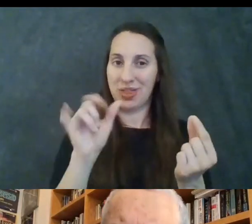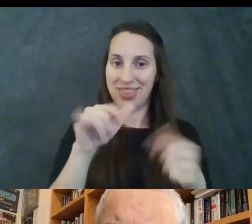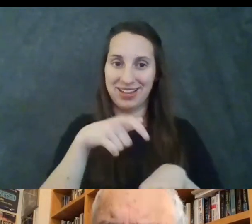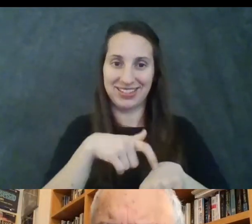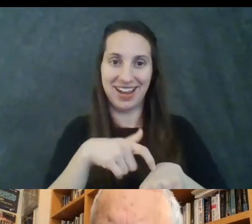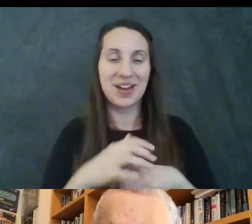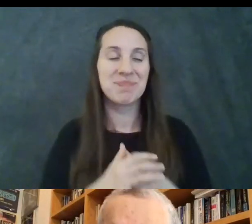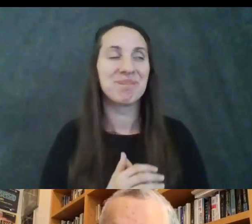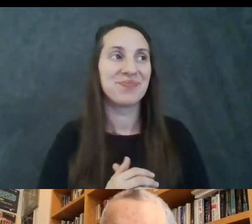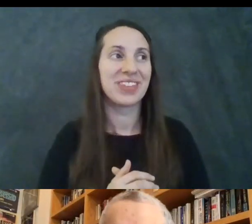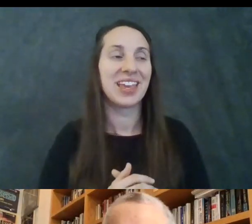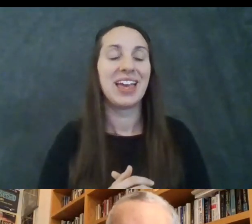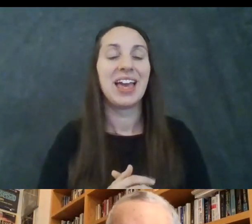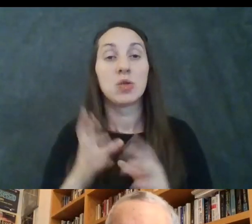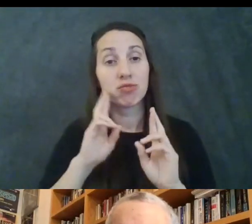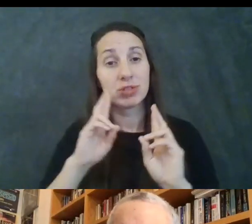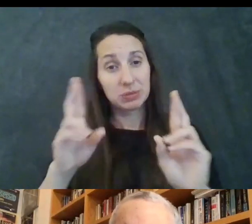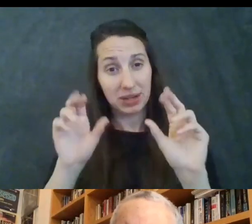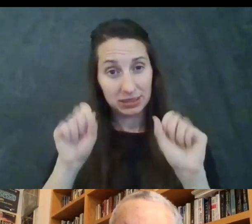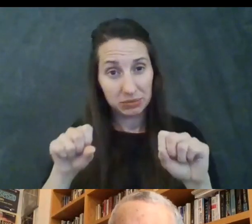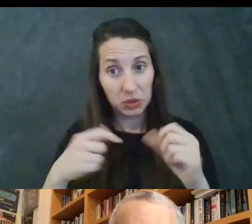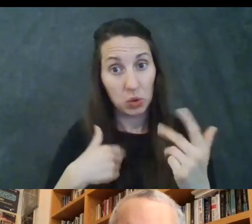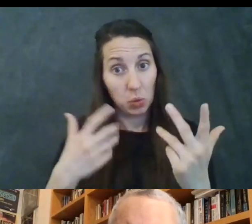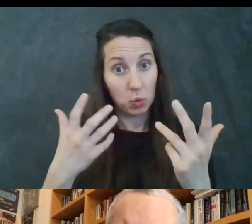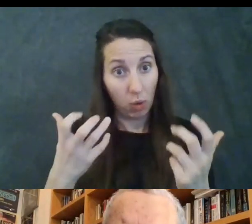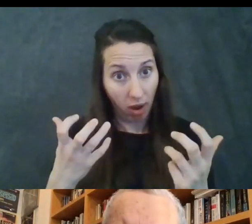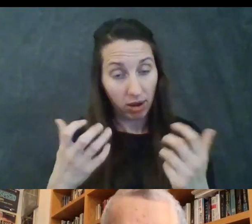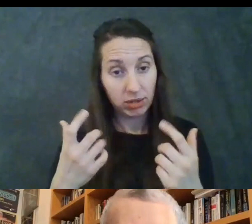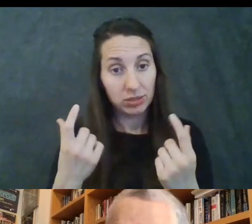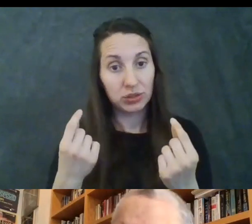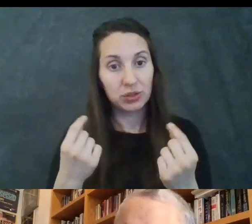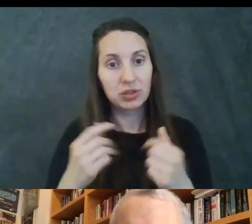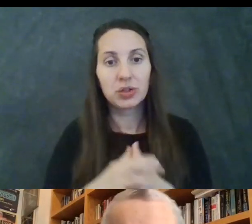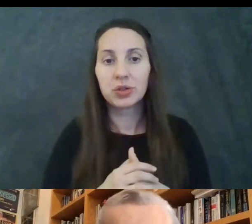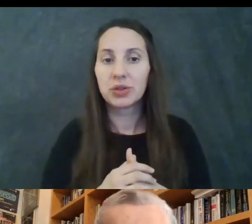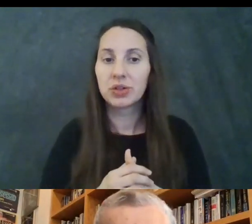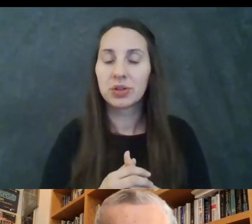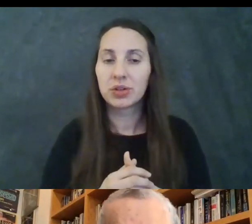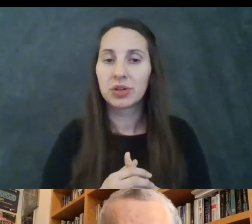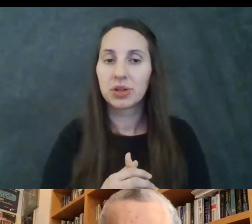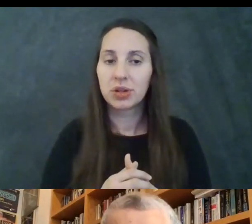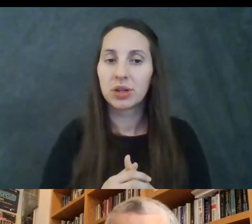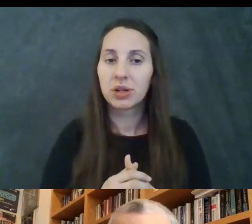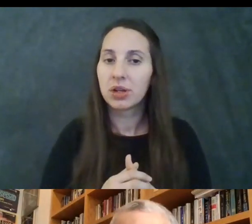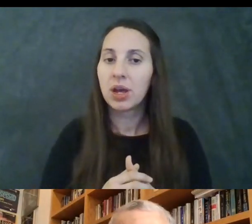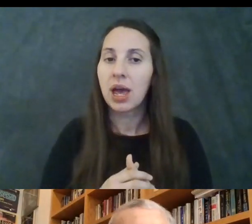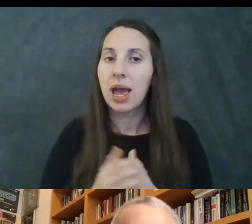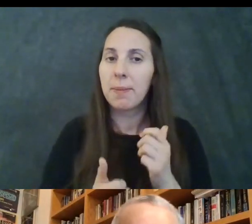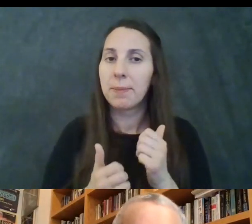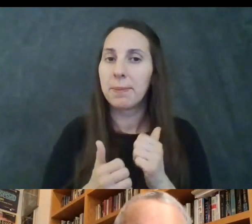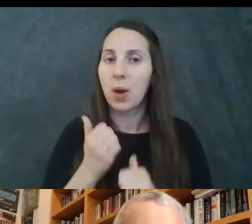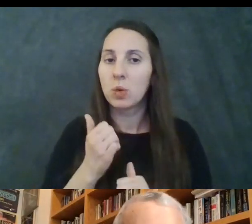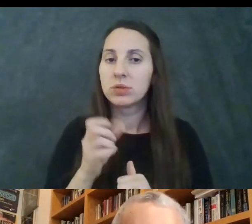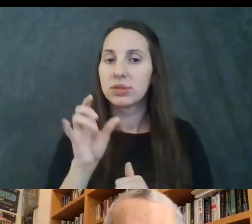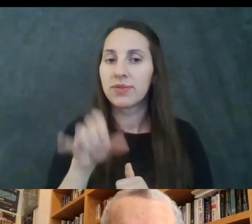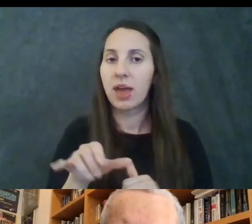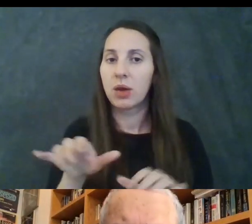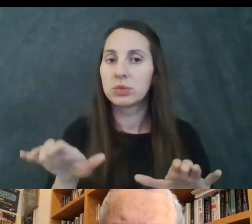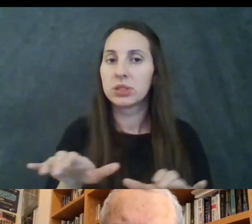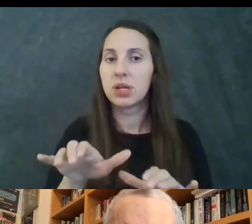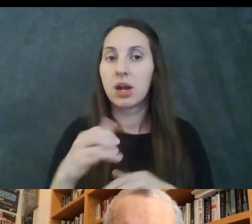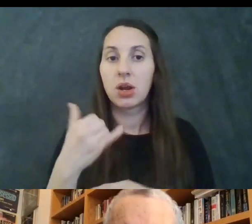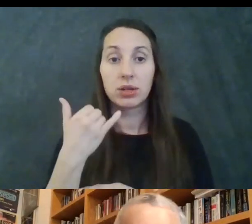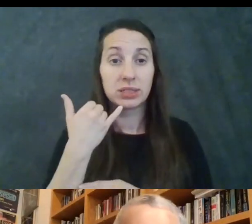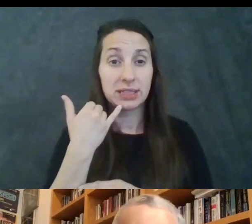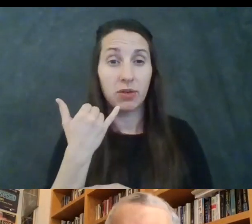it because our phones are done on cell phones, and people have made adjustments to